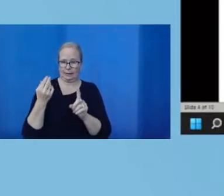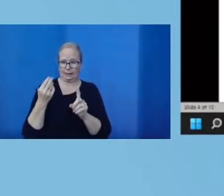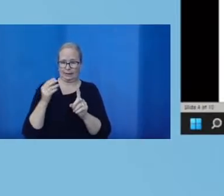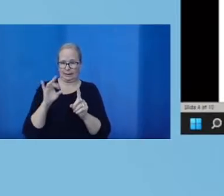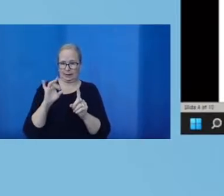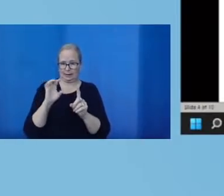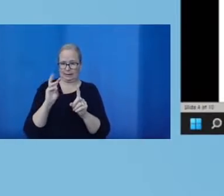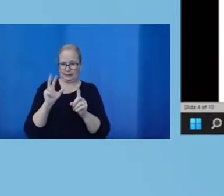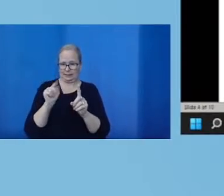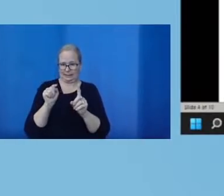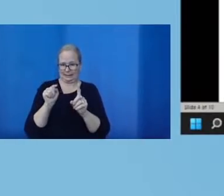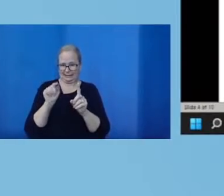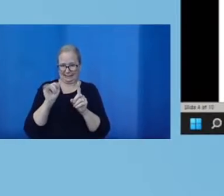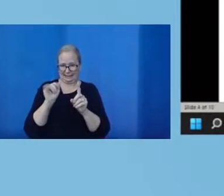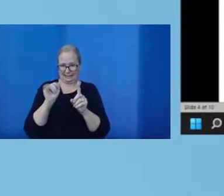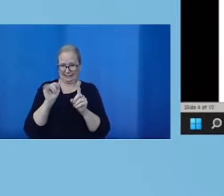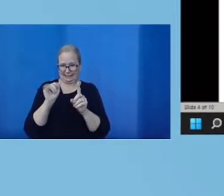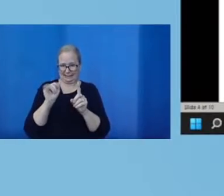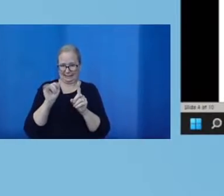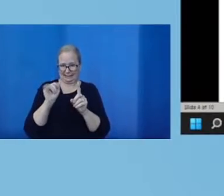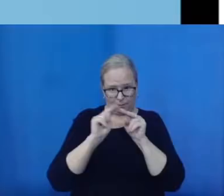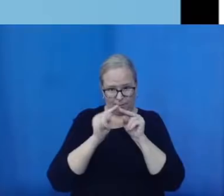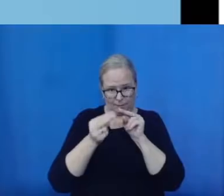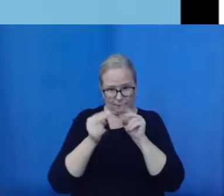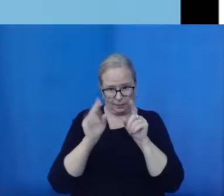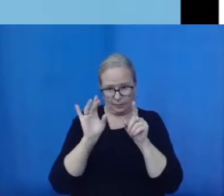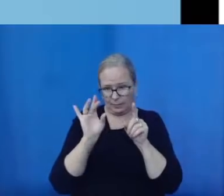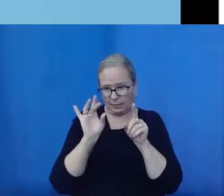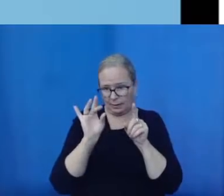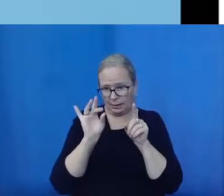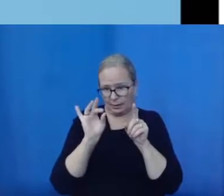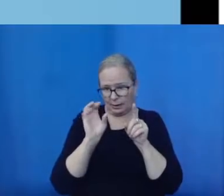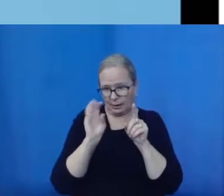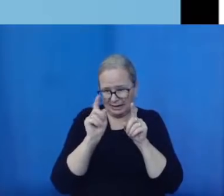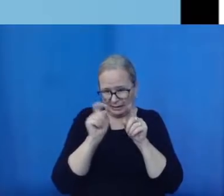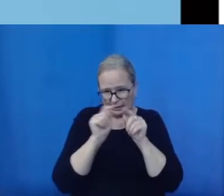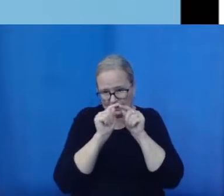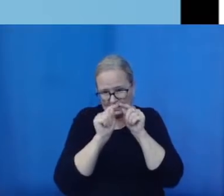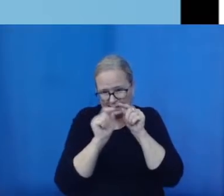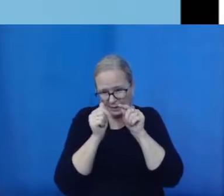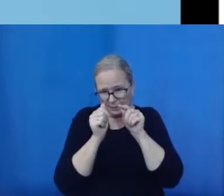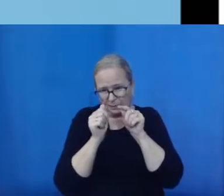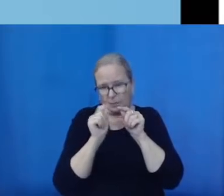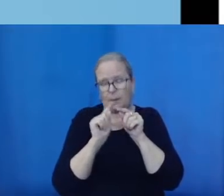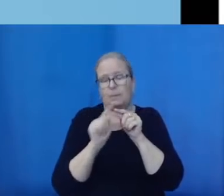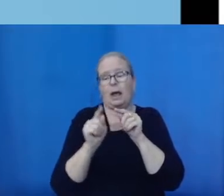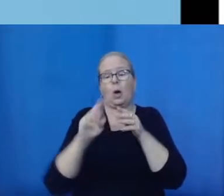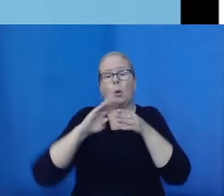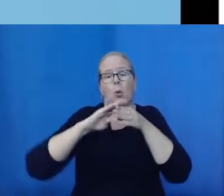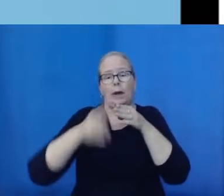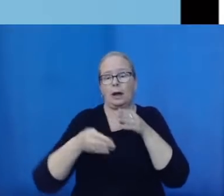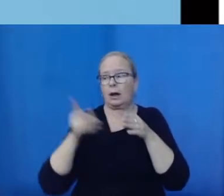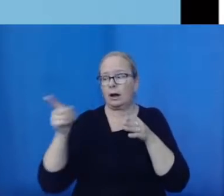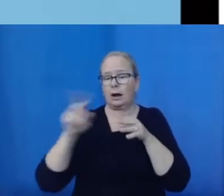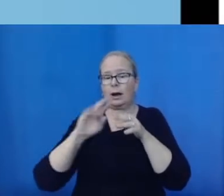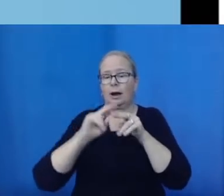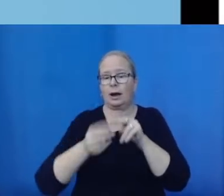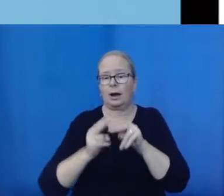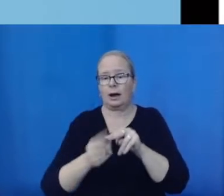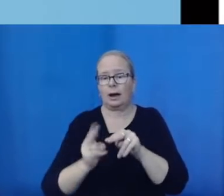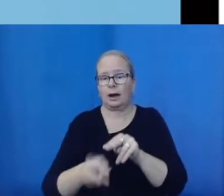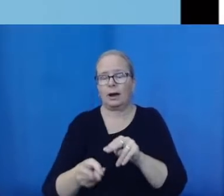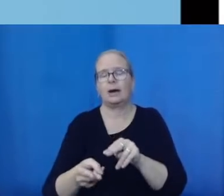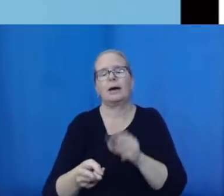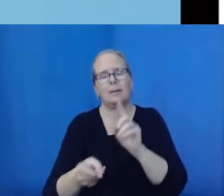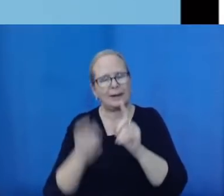numbers are dropping, but they always change, especially on a weekend. So I'm not even going to bother mentioning them. Just watch my Twitter feed to see how